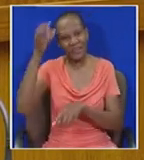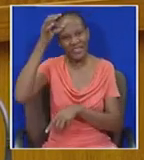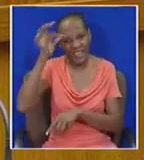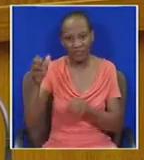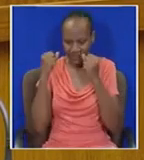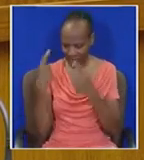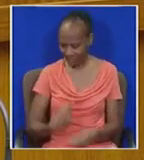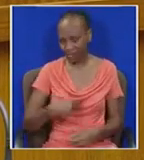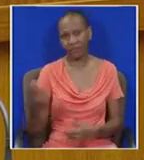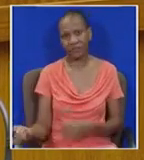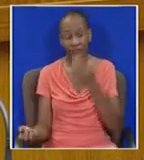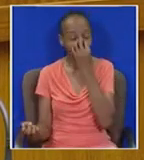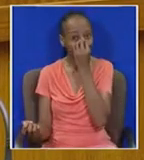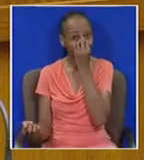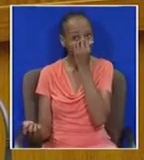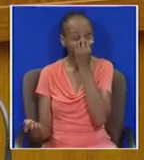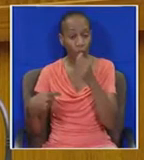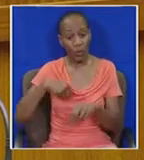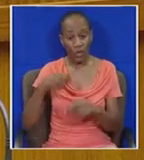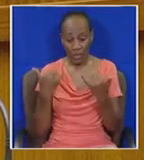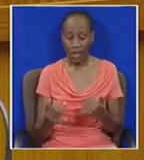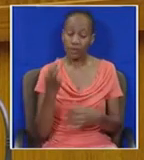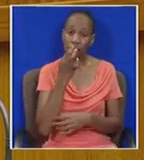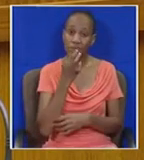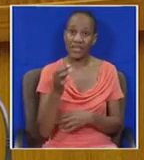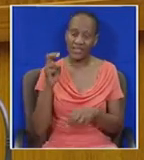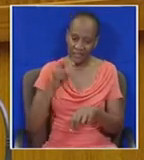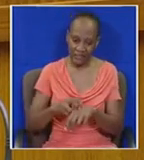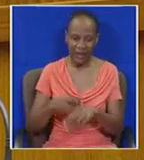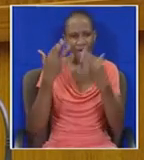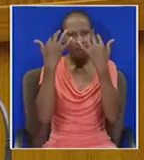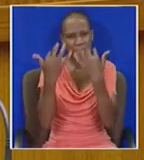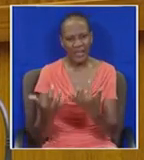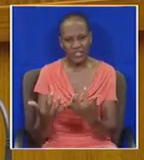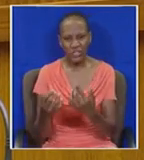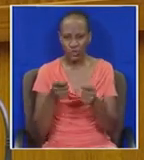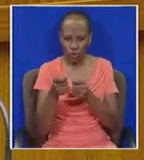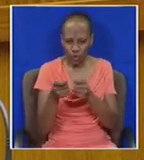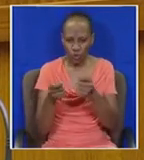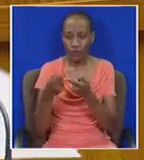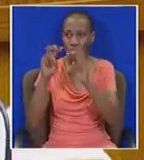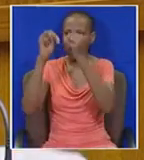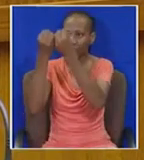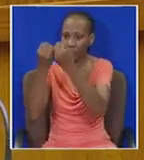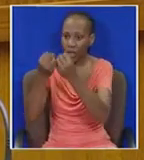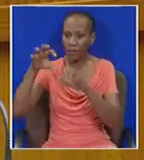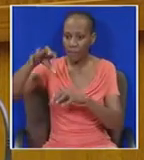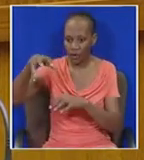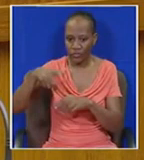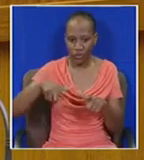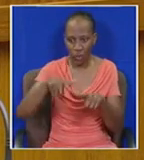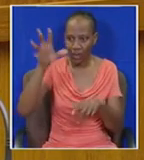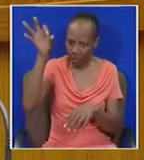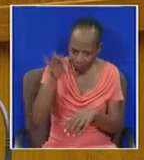We are thus calling for the review of the funding methodology for all three arms of the state,